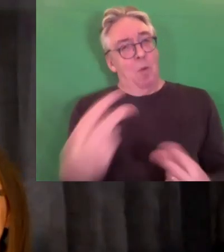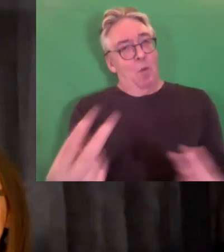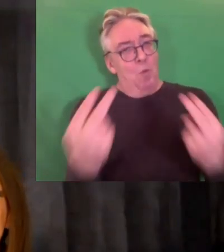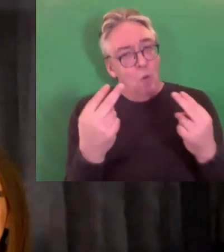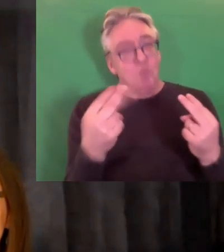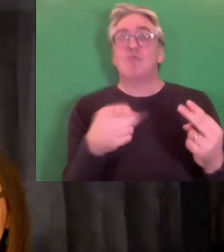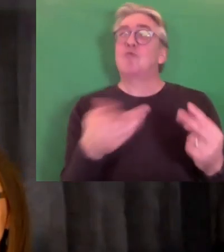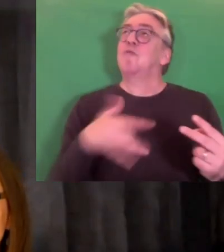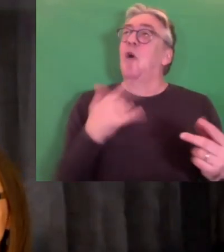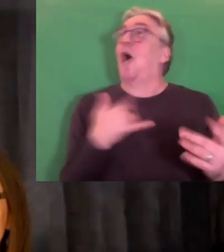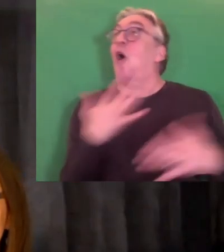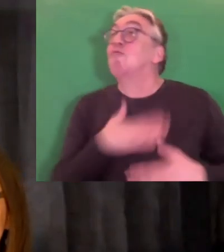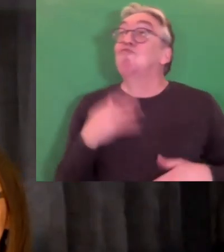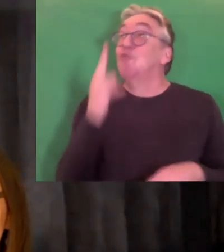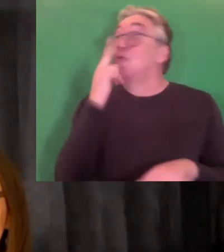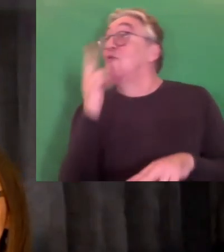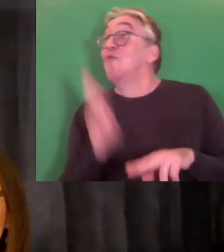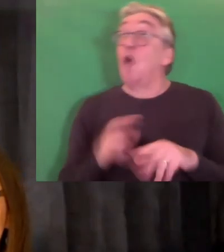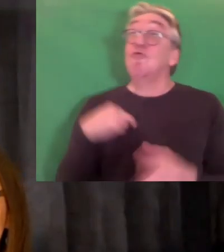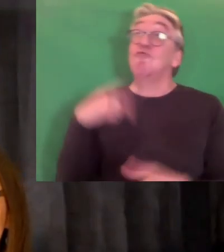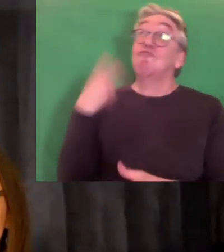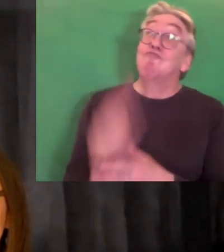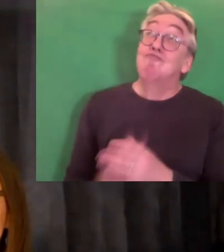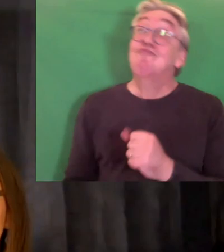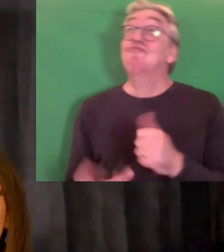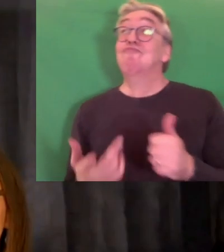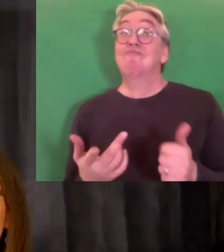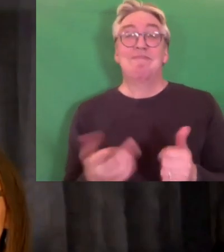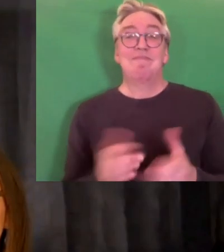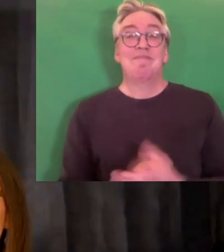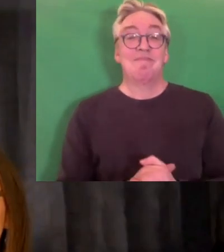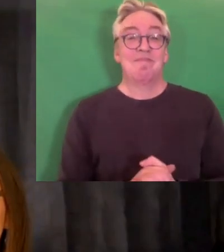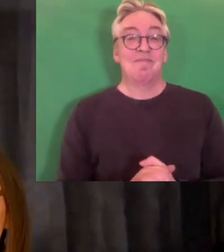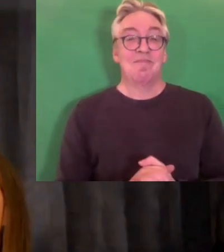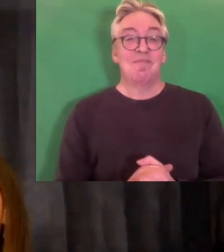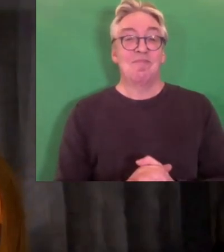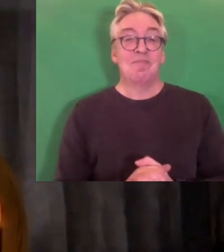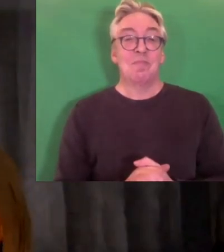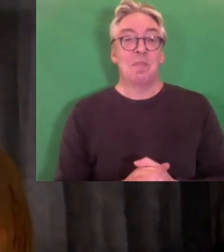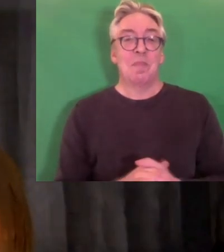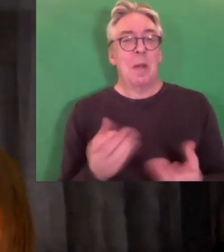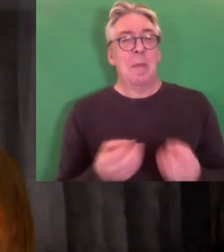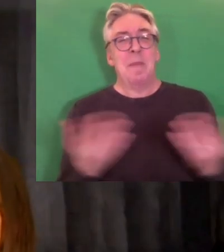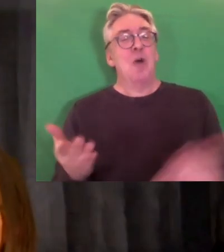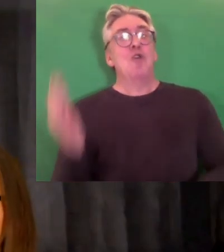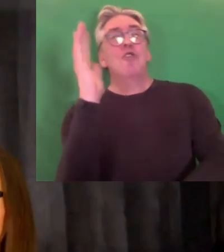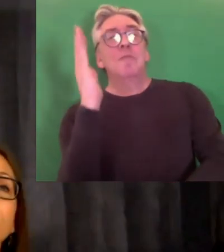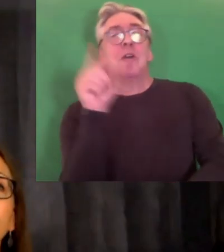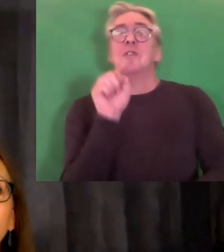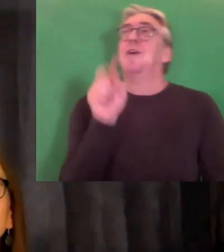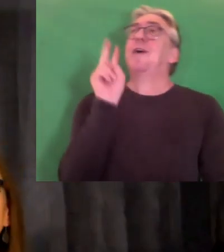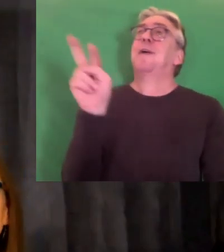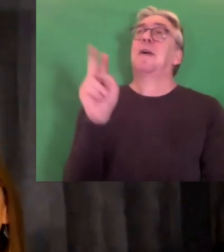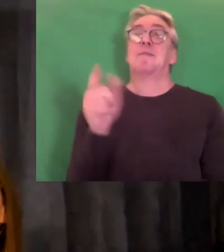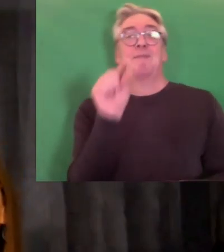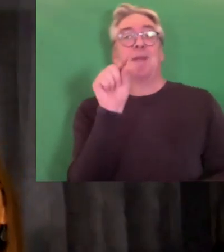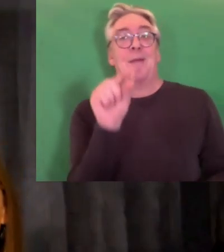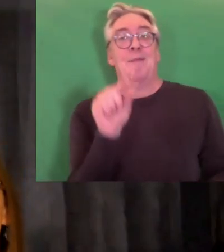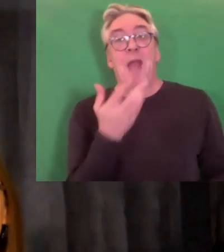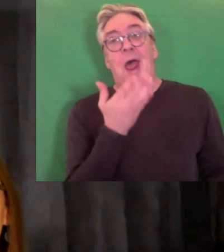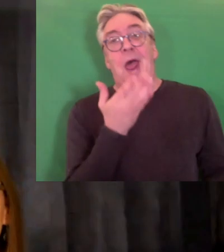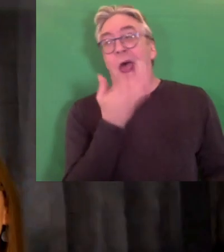there are panel discussions. They are usually a little bit dry. But important. But important, of course. Yeah.